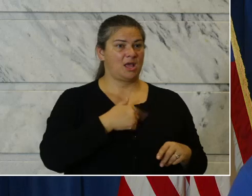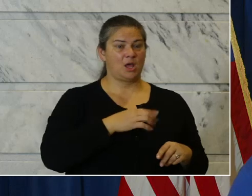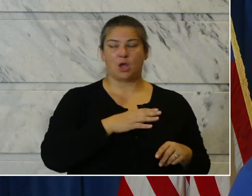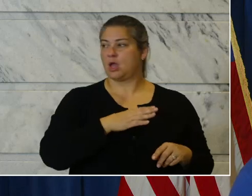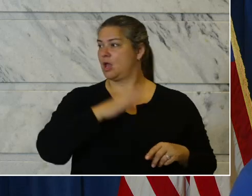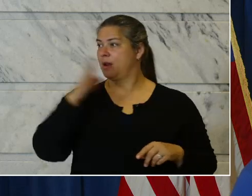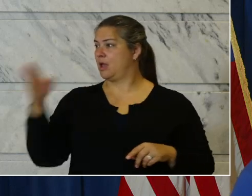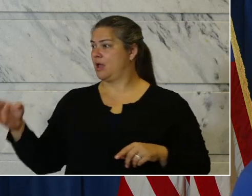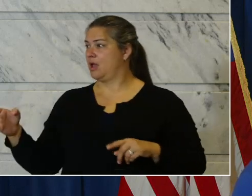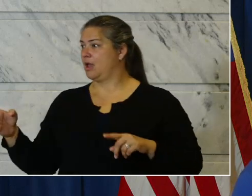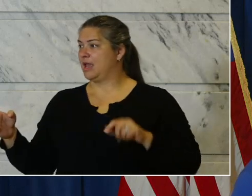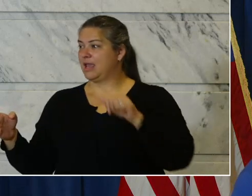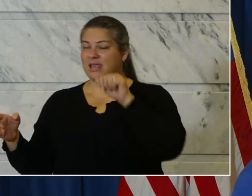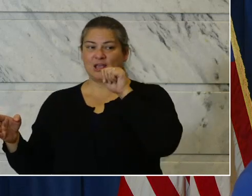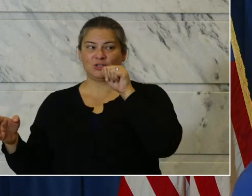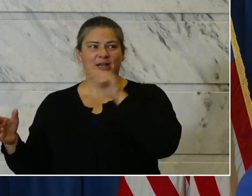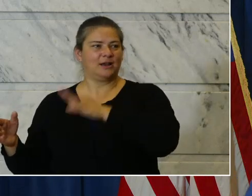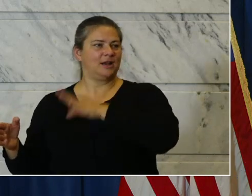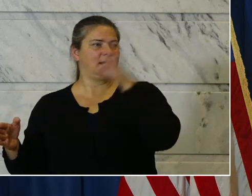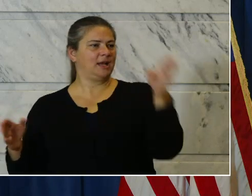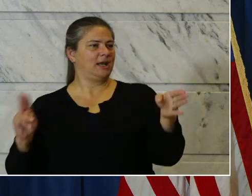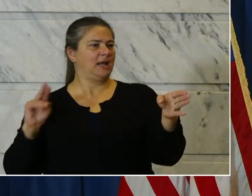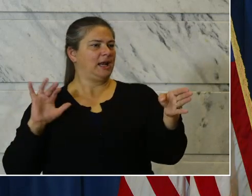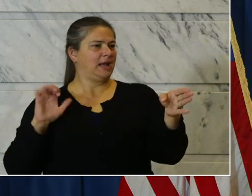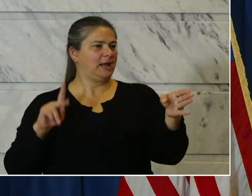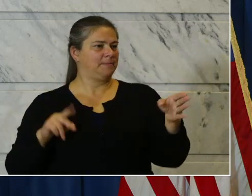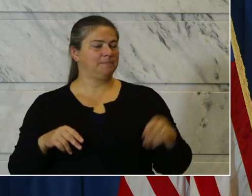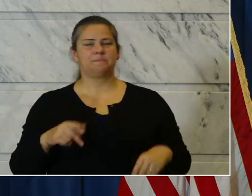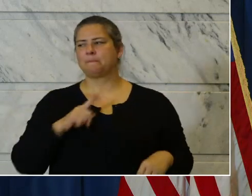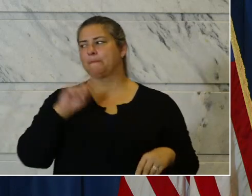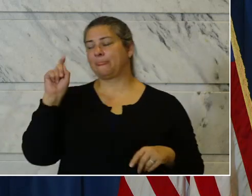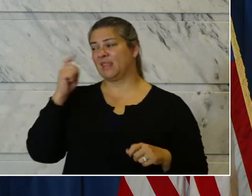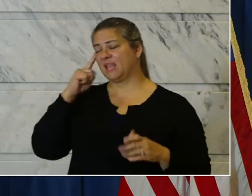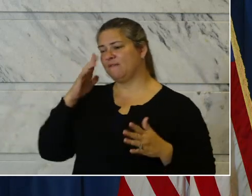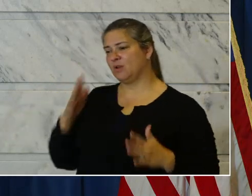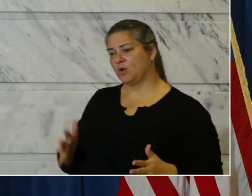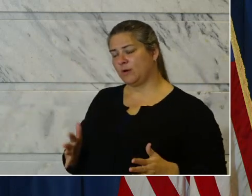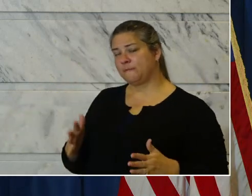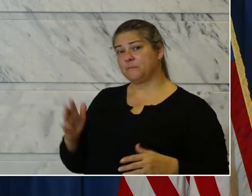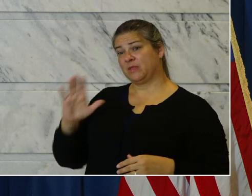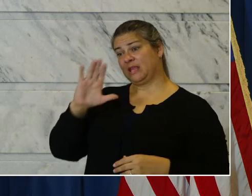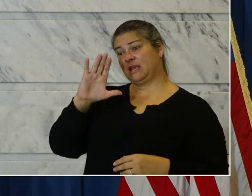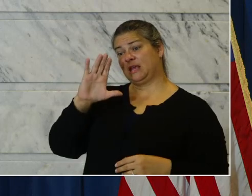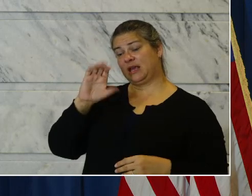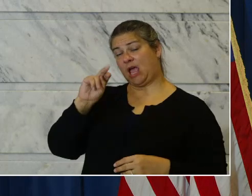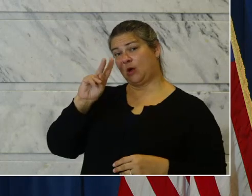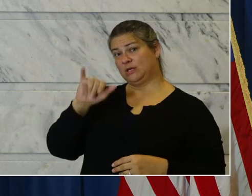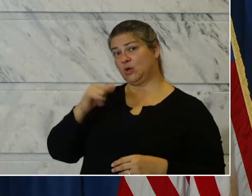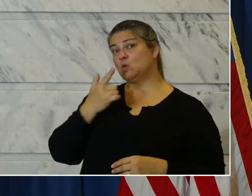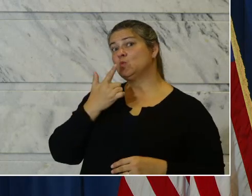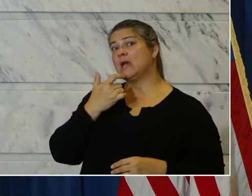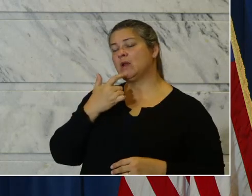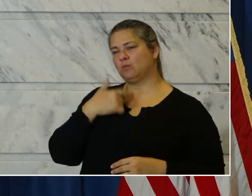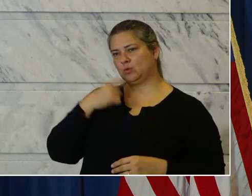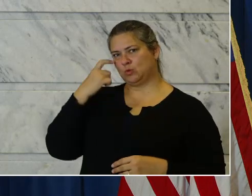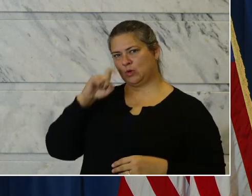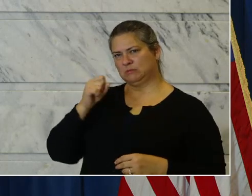on my left yesterday. So, Nick. Governor, counties that are red, we are noticing that many